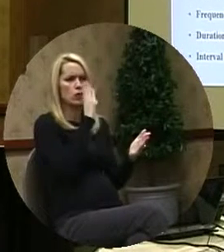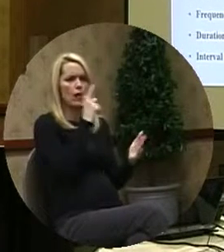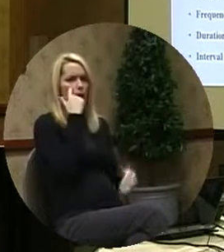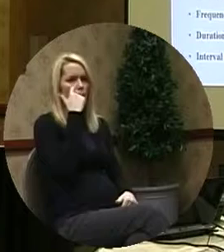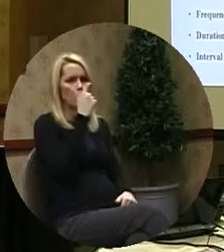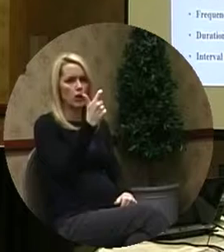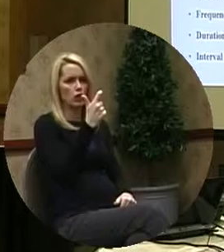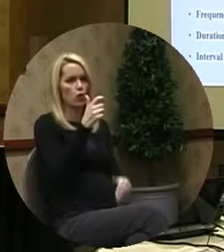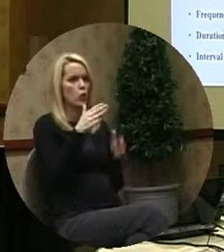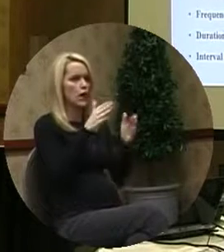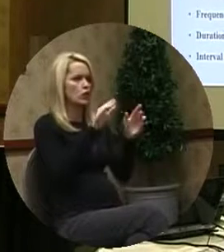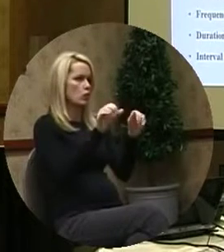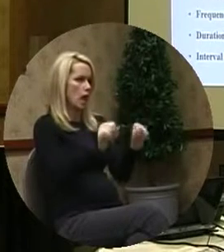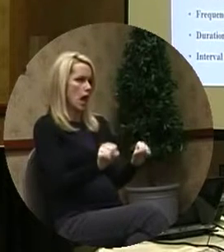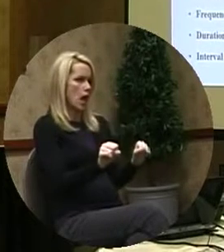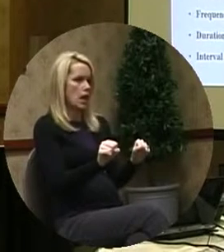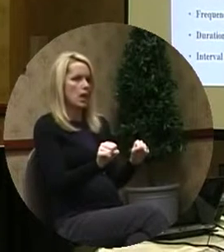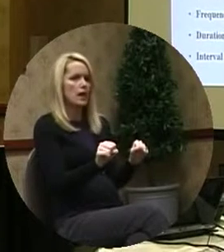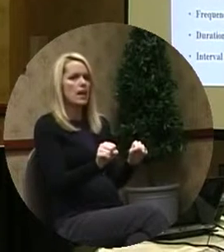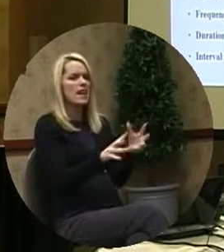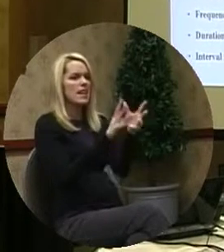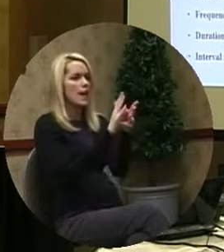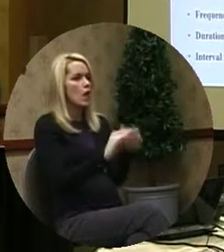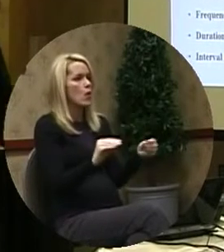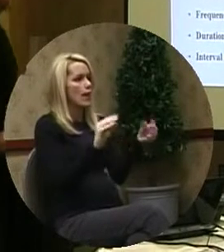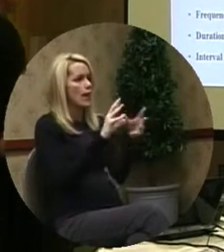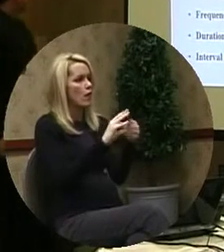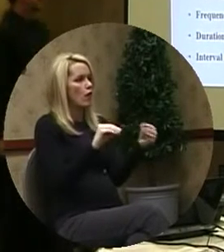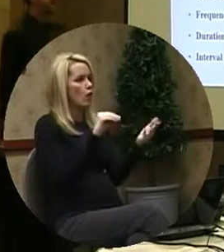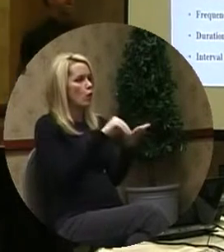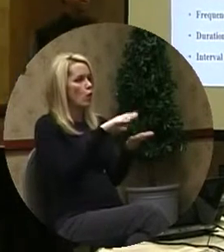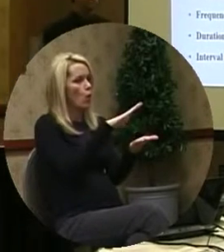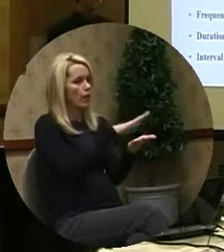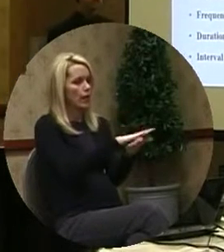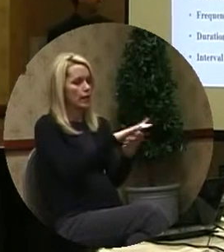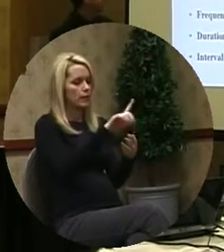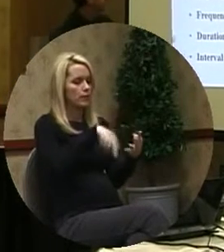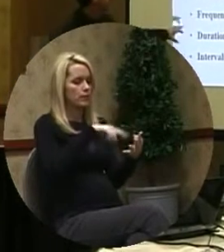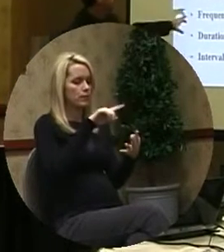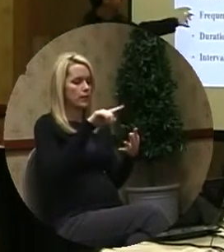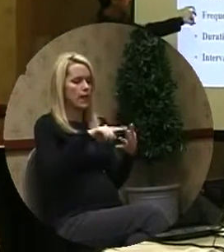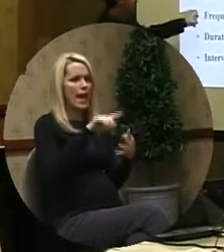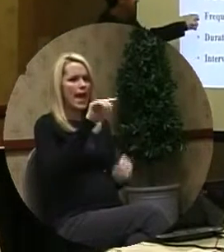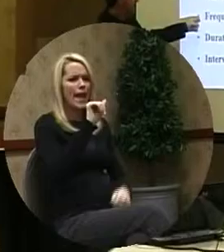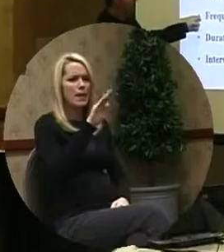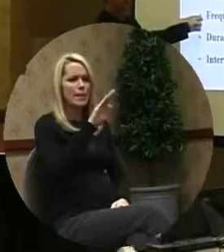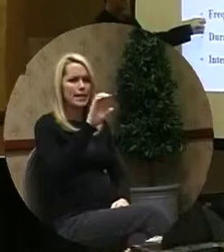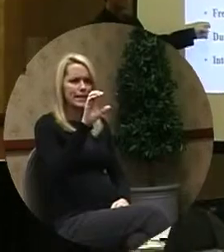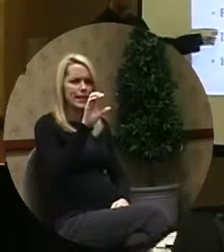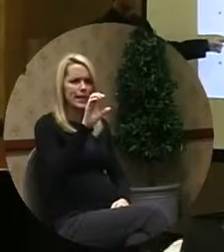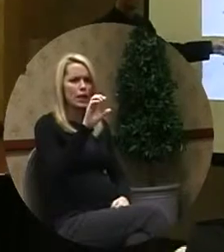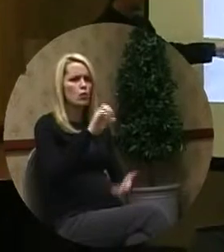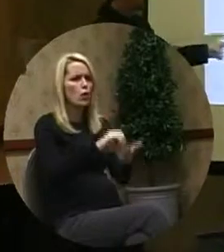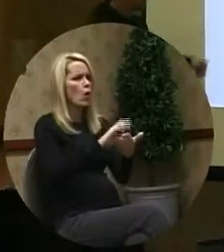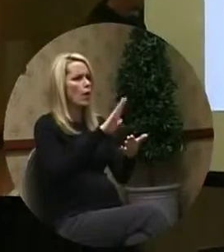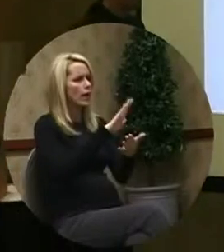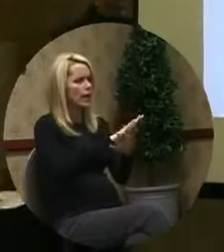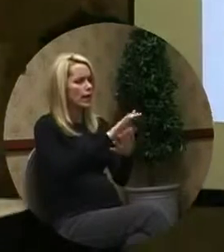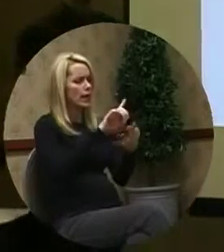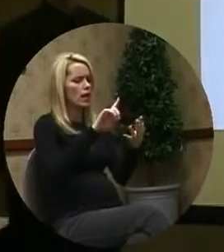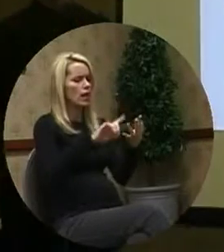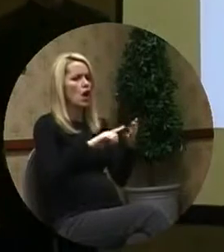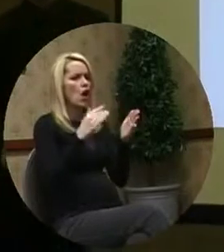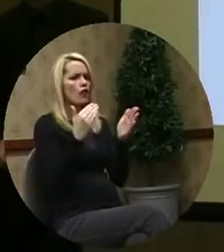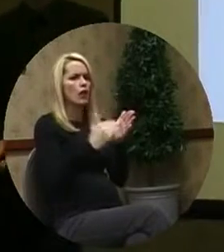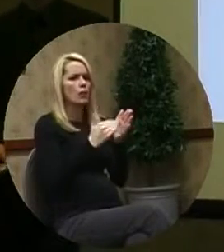observational ways to do this. One is a narrative recording, one is an ABC recording, and then we can go into some frequency,